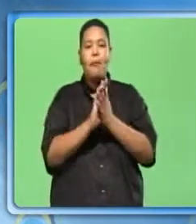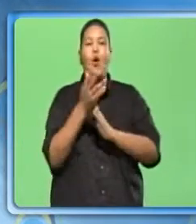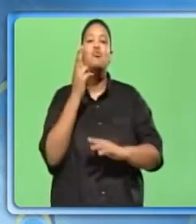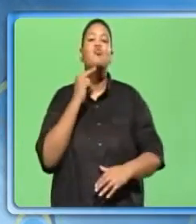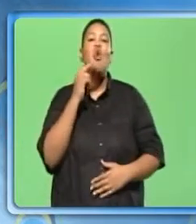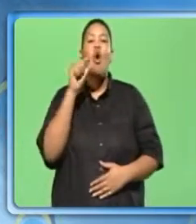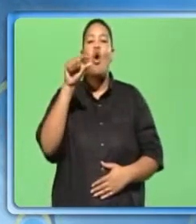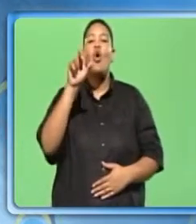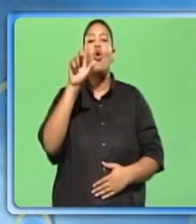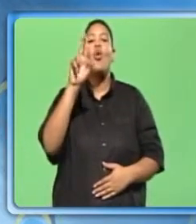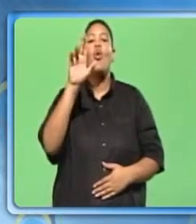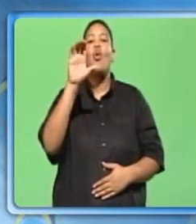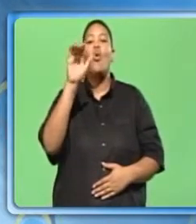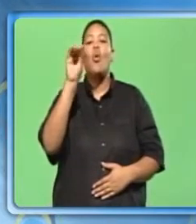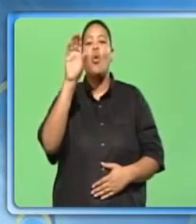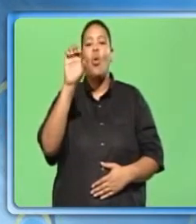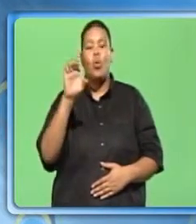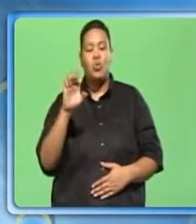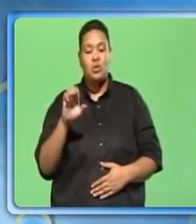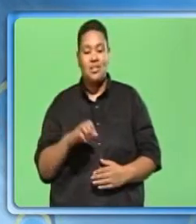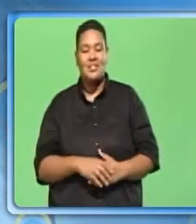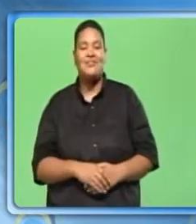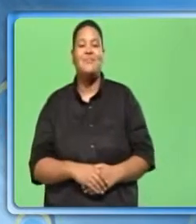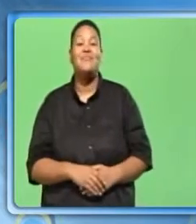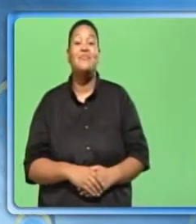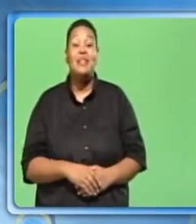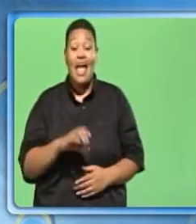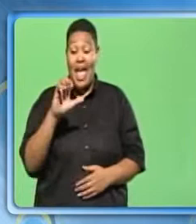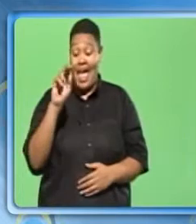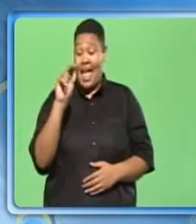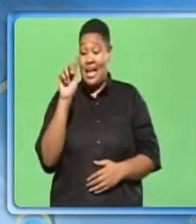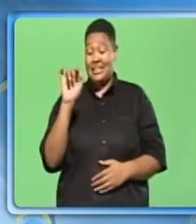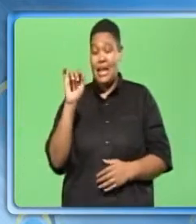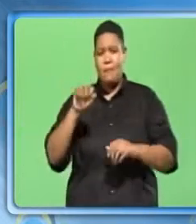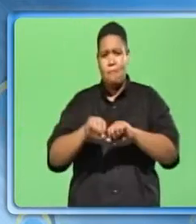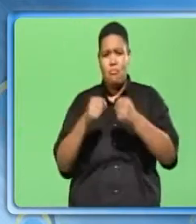Enzymes that break down proteins are called proteases.